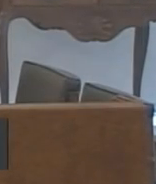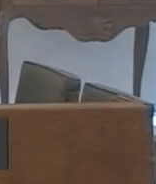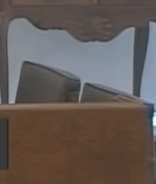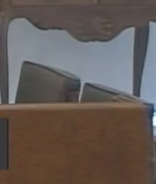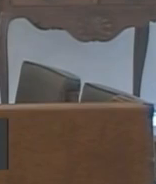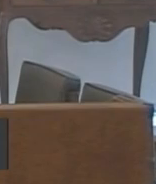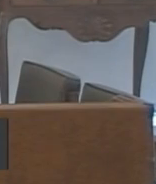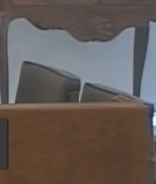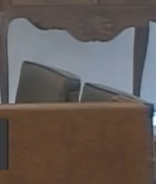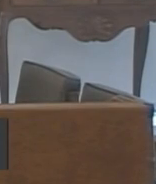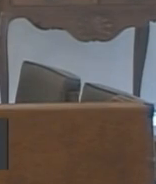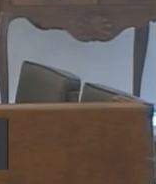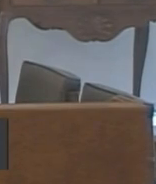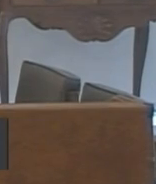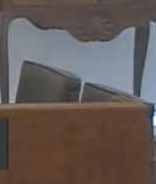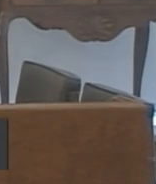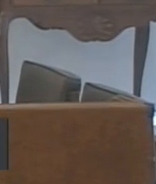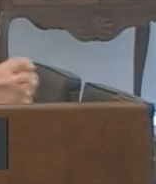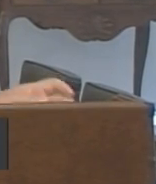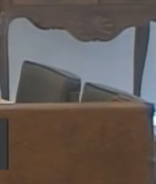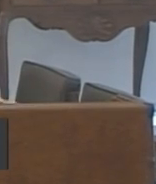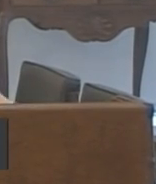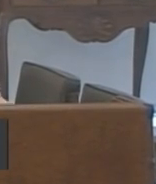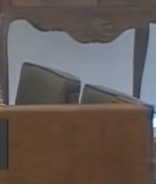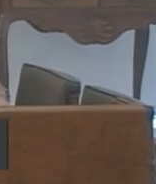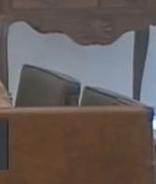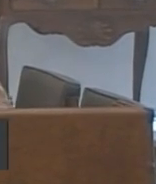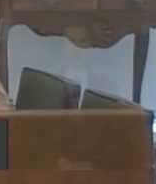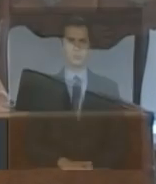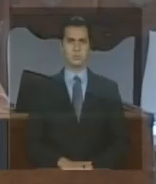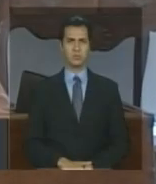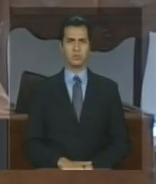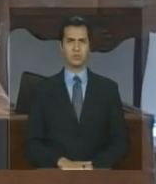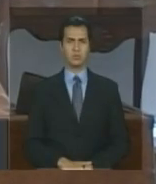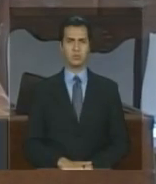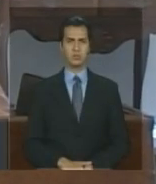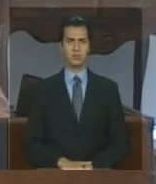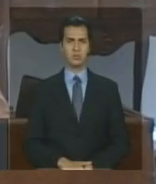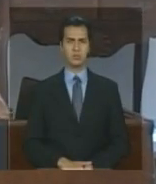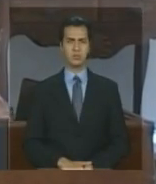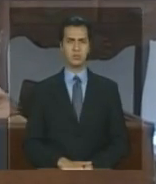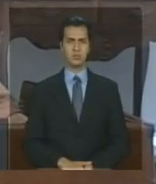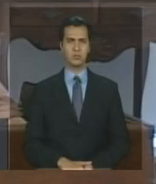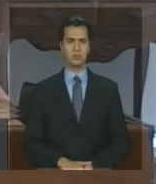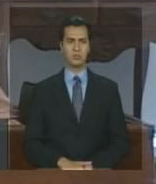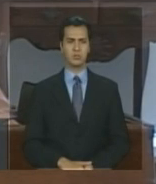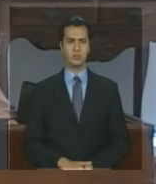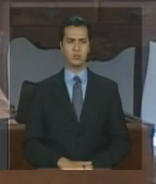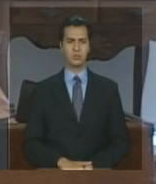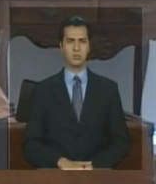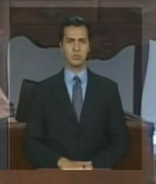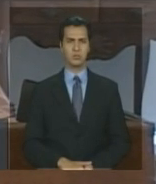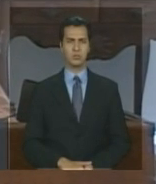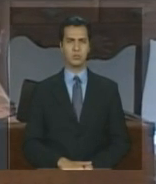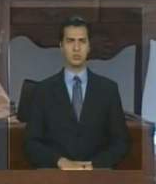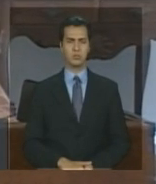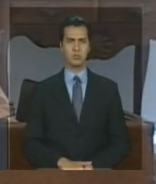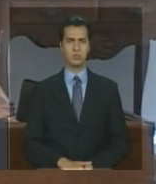in the broader context of relations in the hemisphere. Gostaria também de destacar que